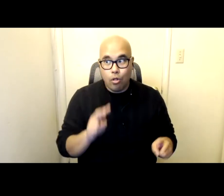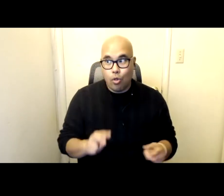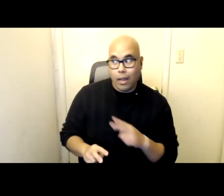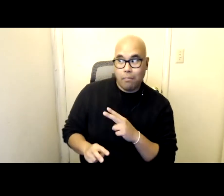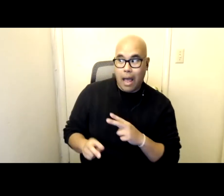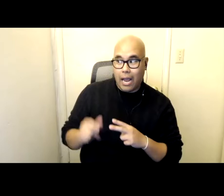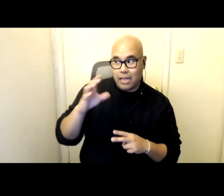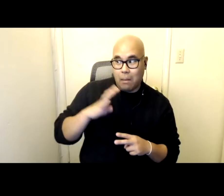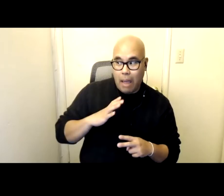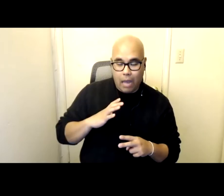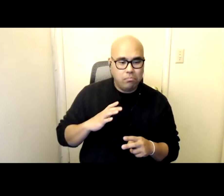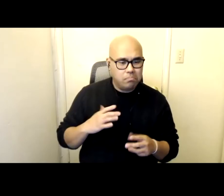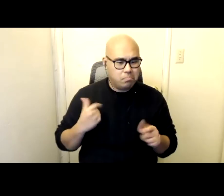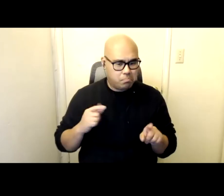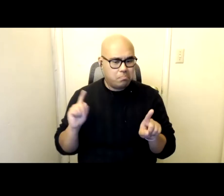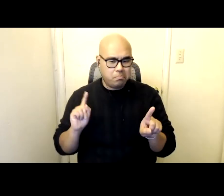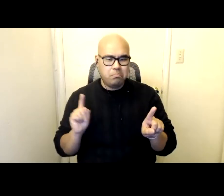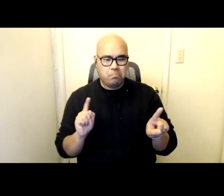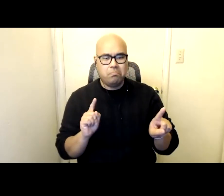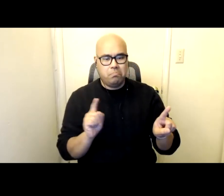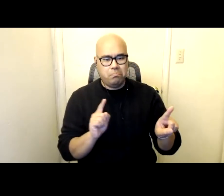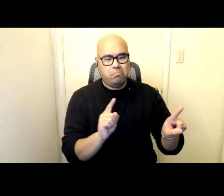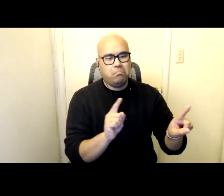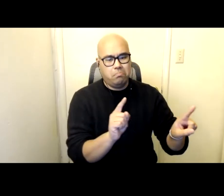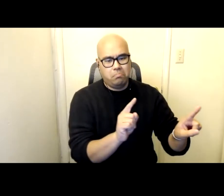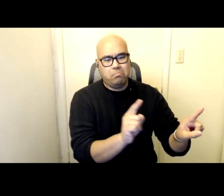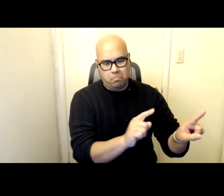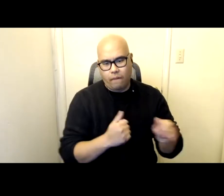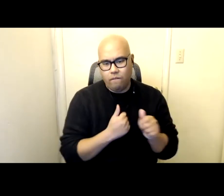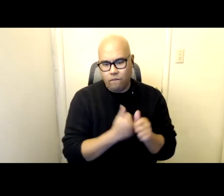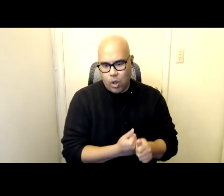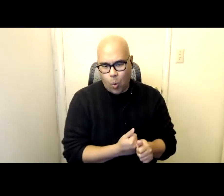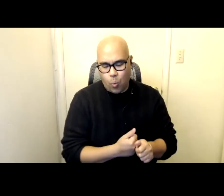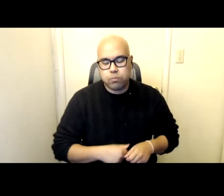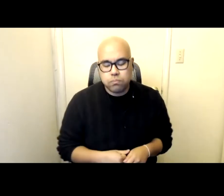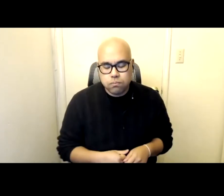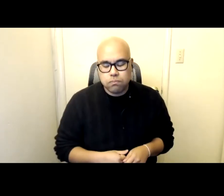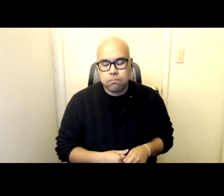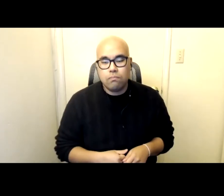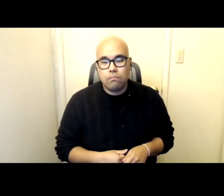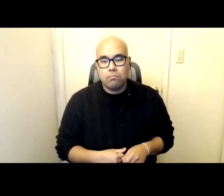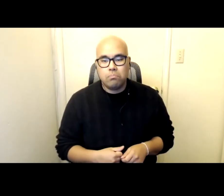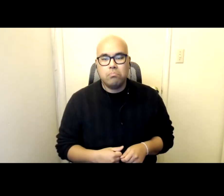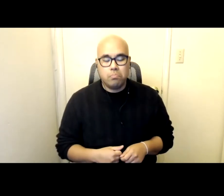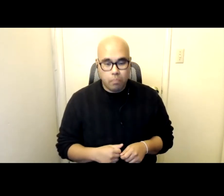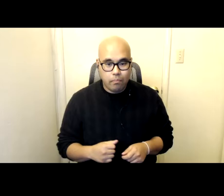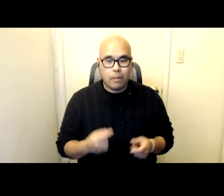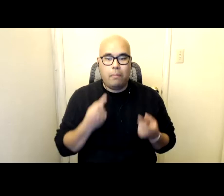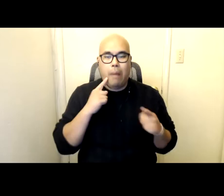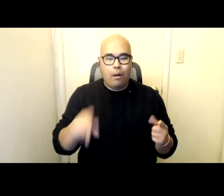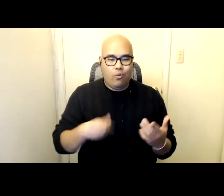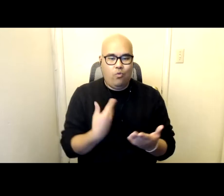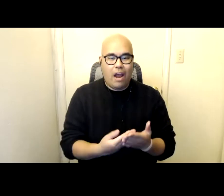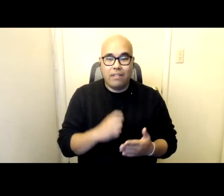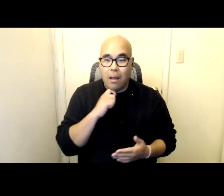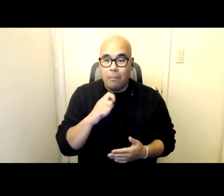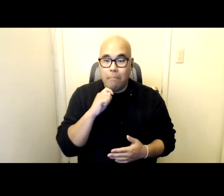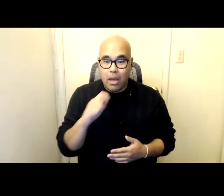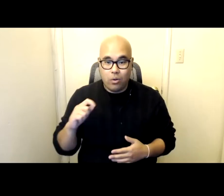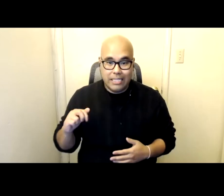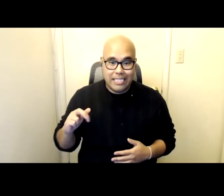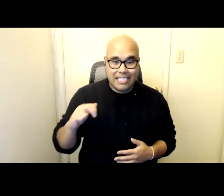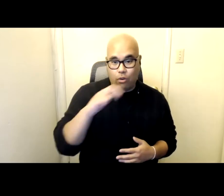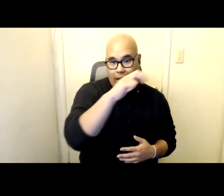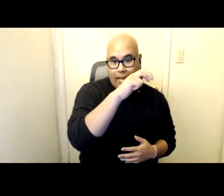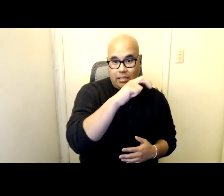who shuffles along several steps behind. They reach the metal staircase. James can